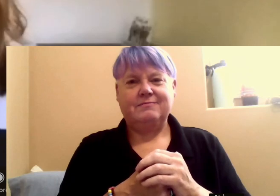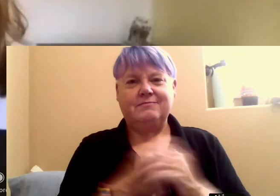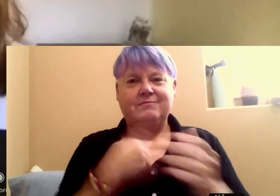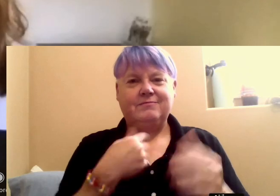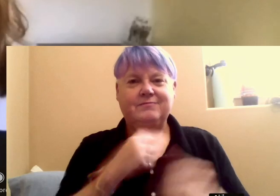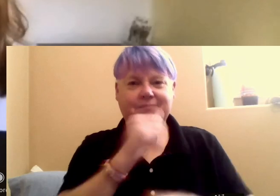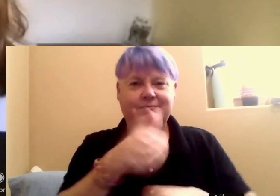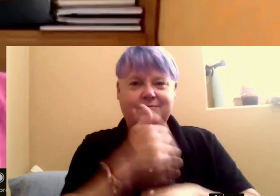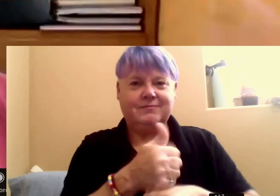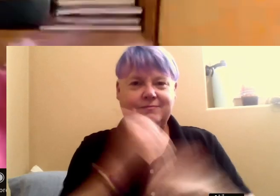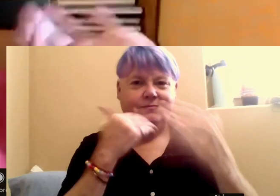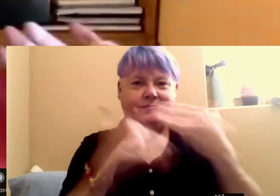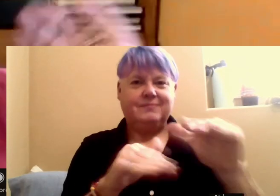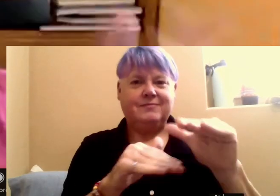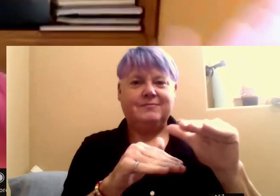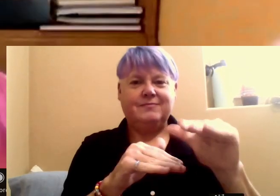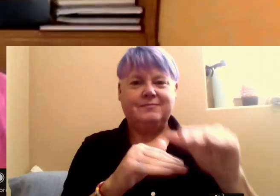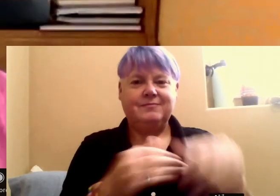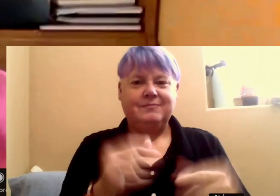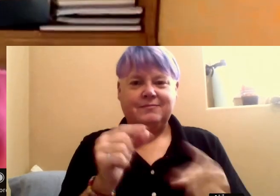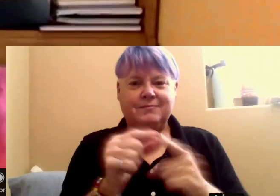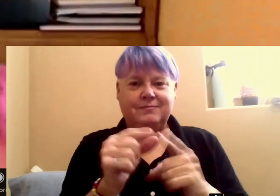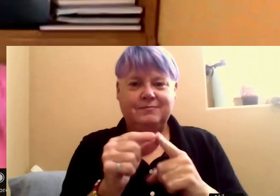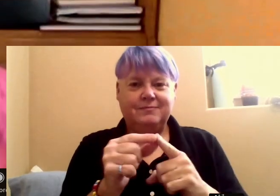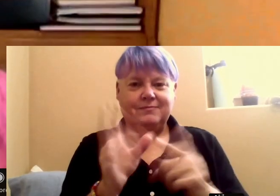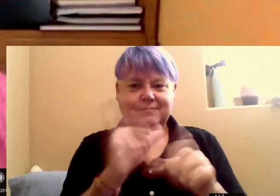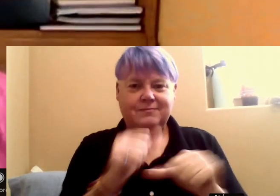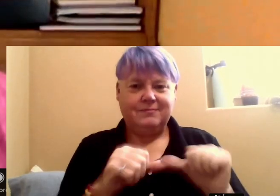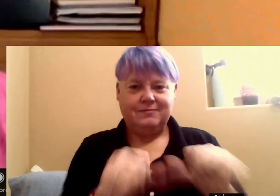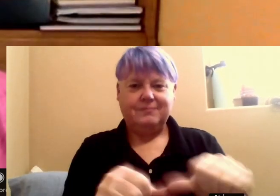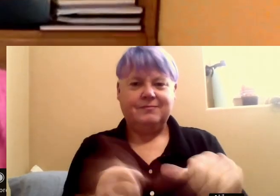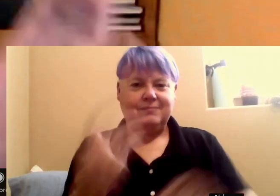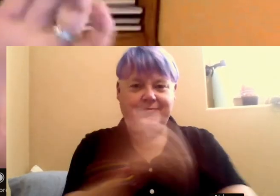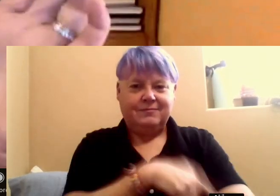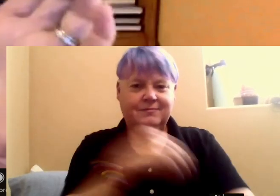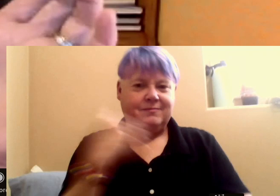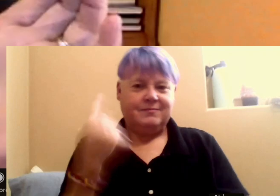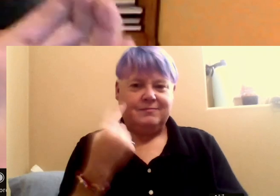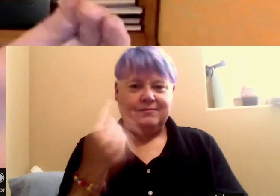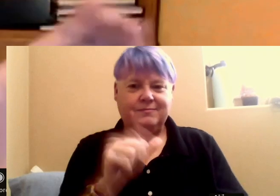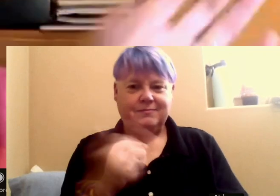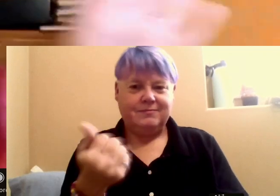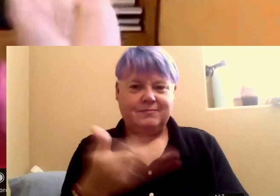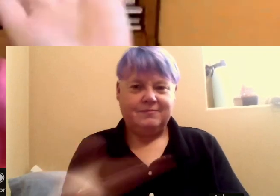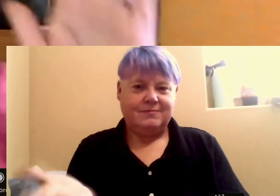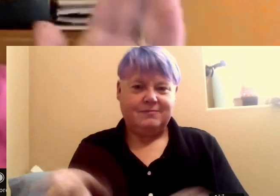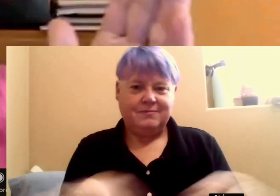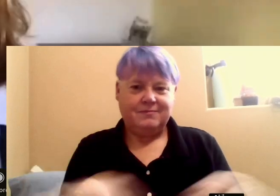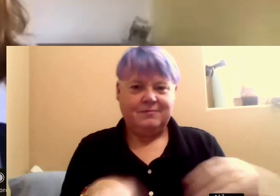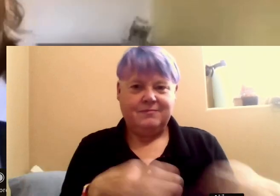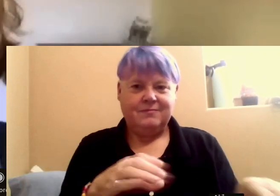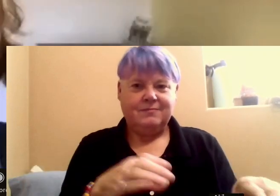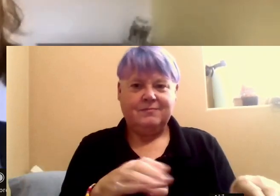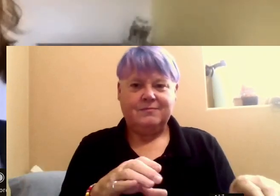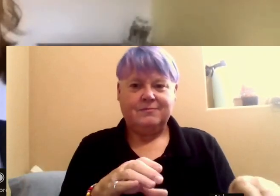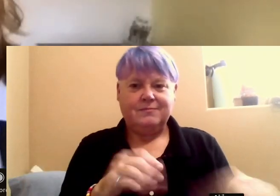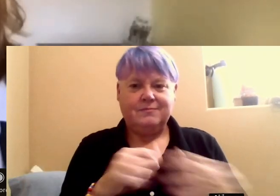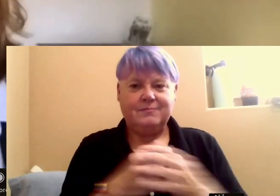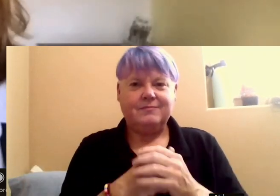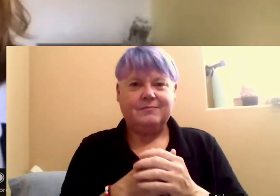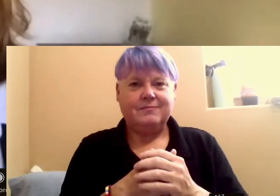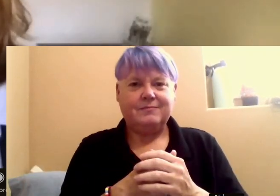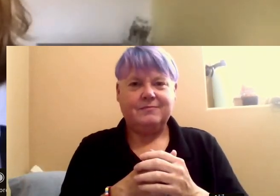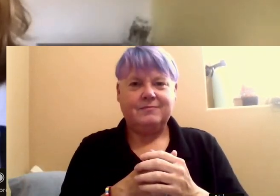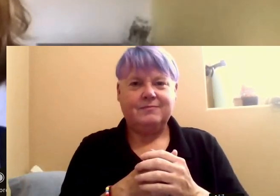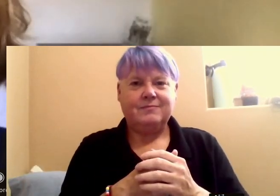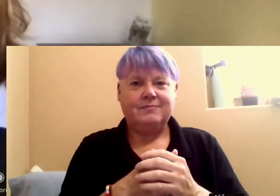limit. I'm like, bang out the words and get on with the day, because there's always other things I have to do. So that's it. Right. It kind of,